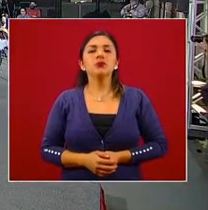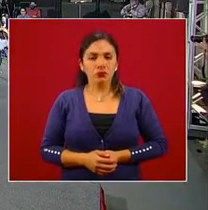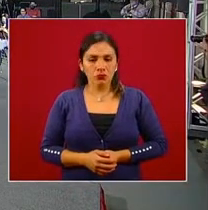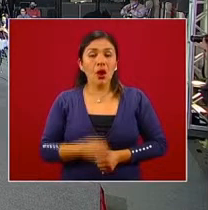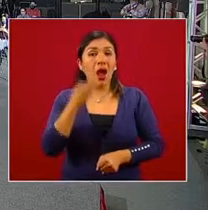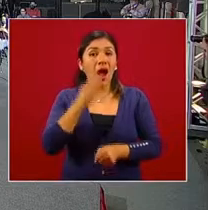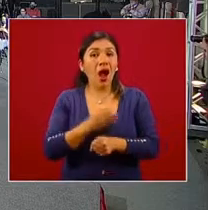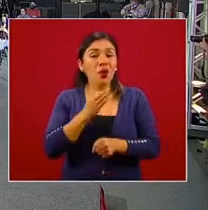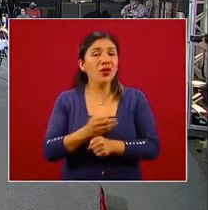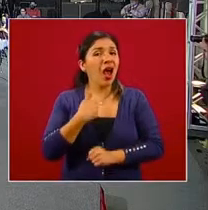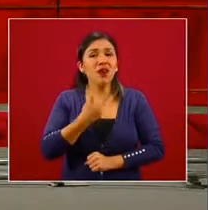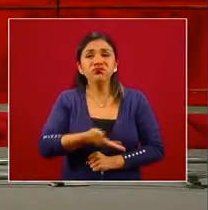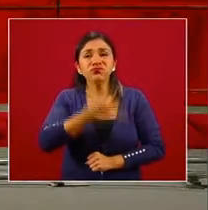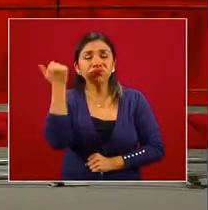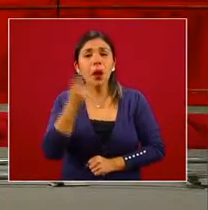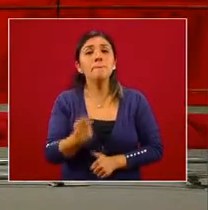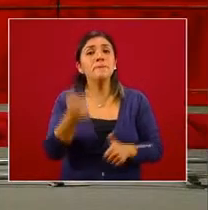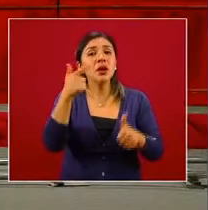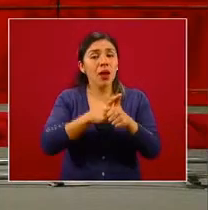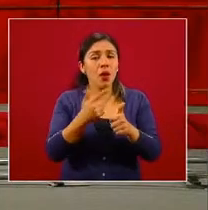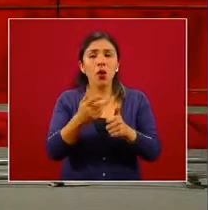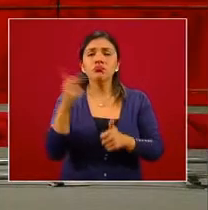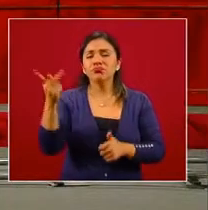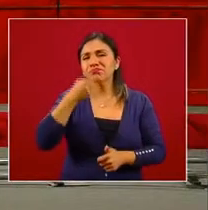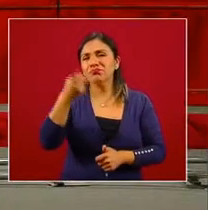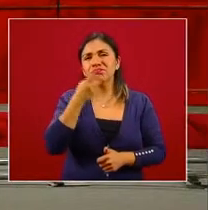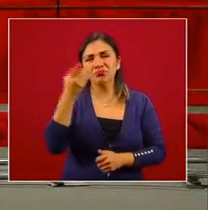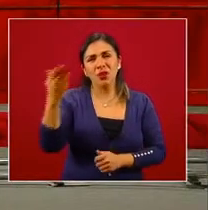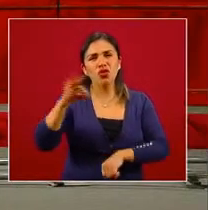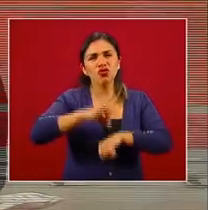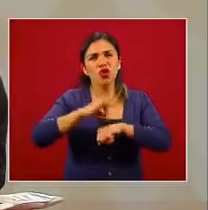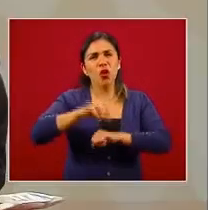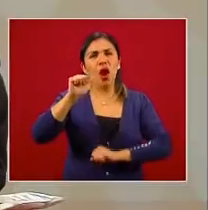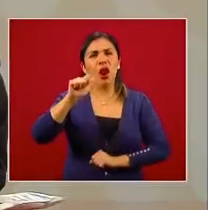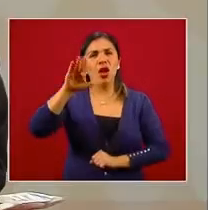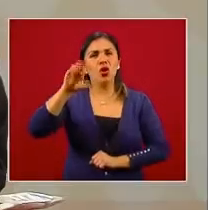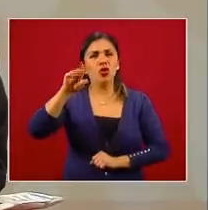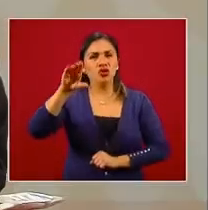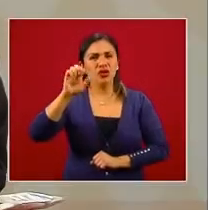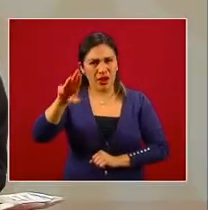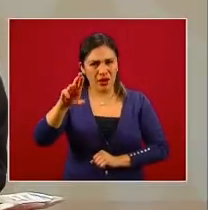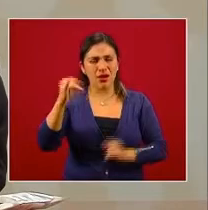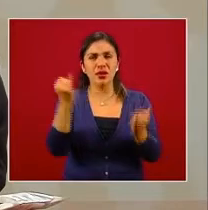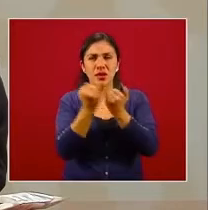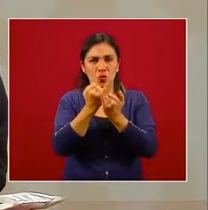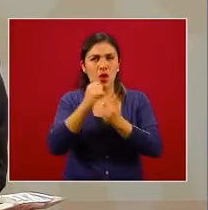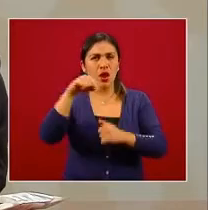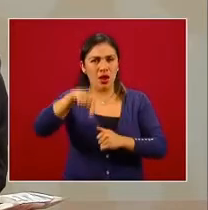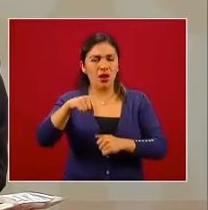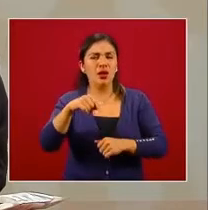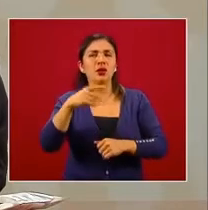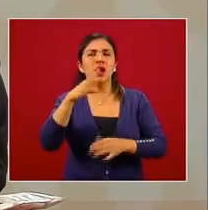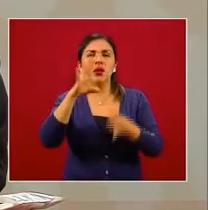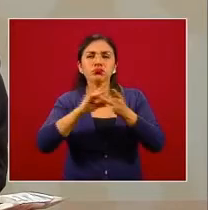I will update you. I don't have that information right now. The first ones are the ones that Dr. Alcocer mentioned.